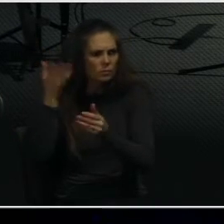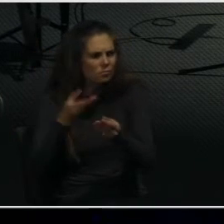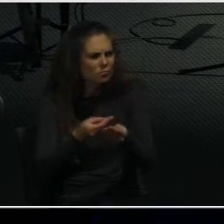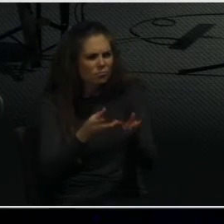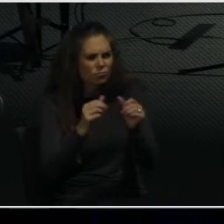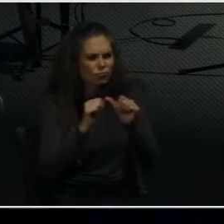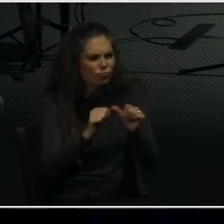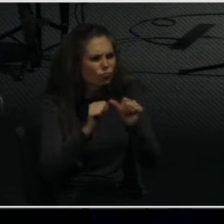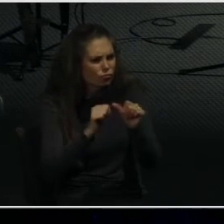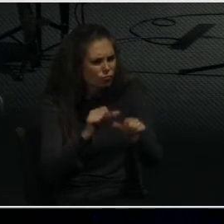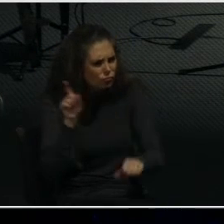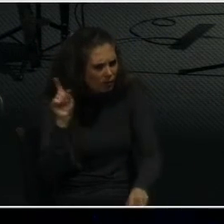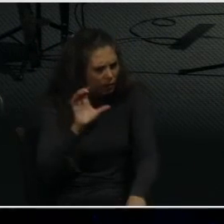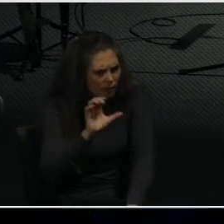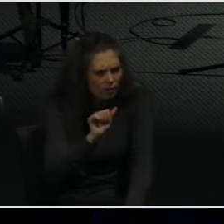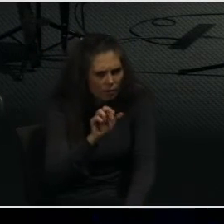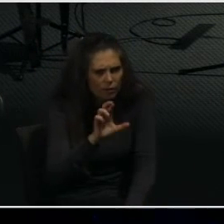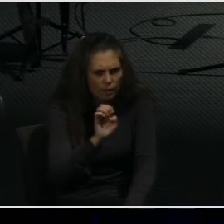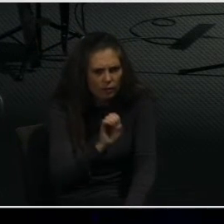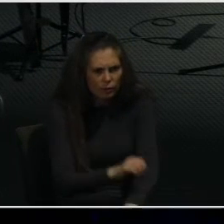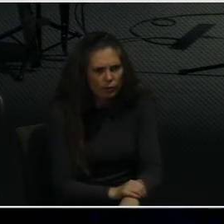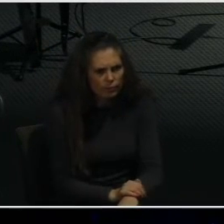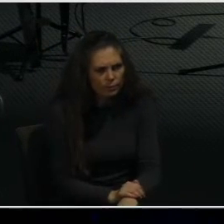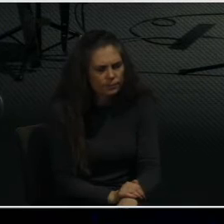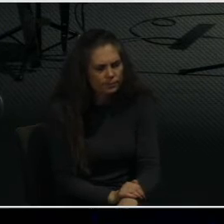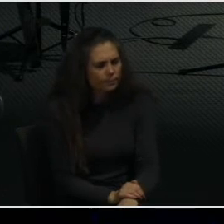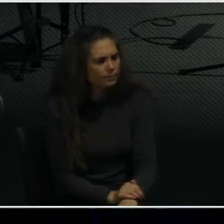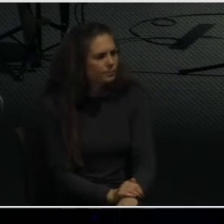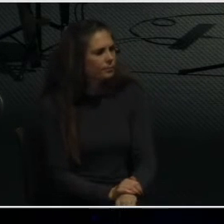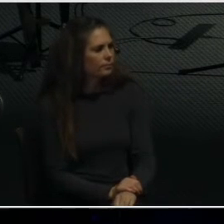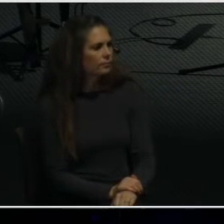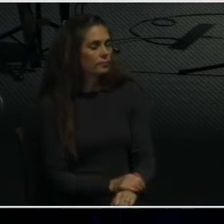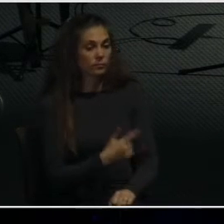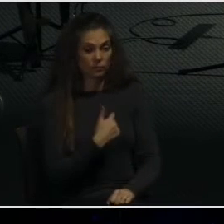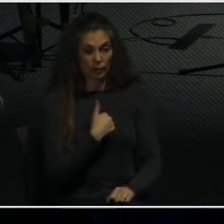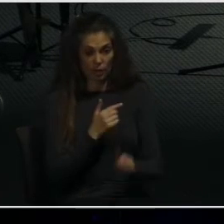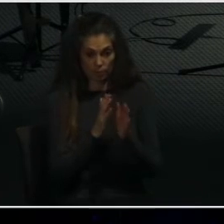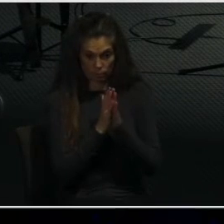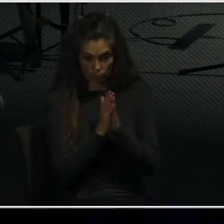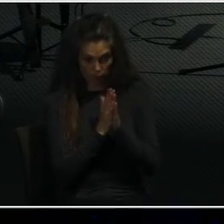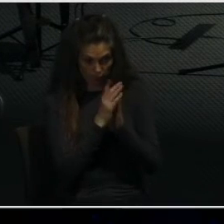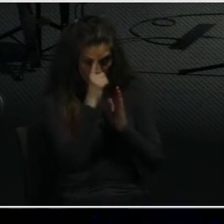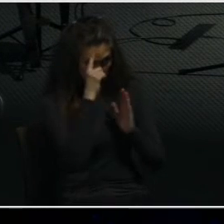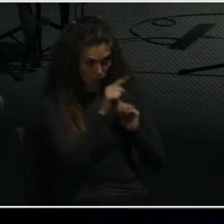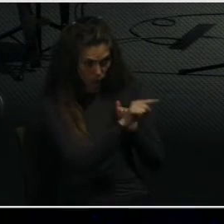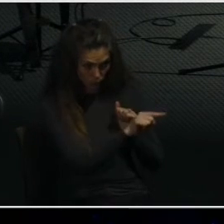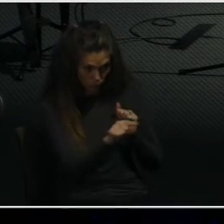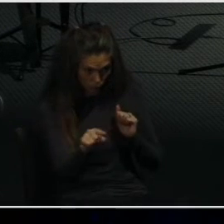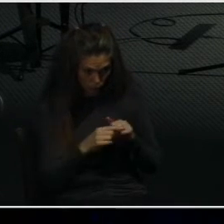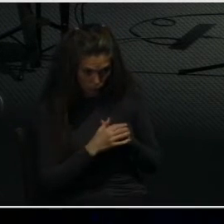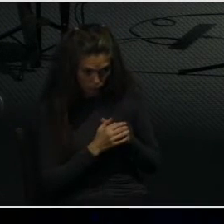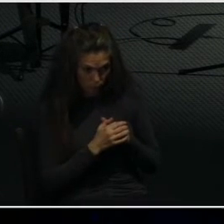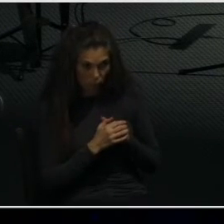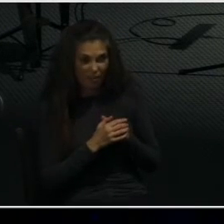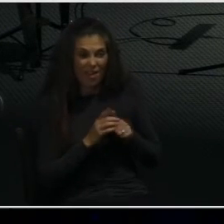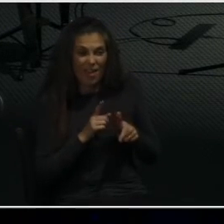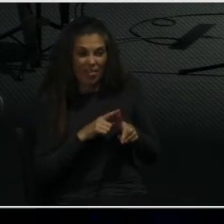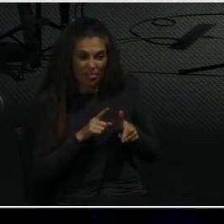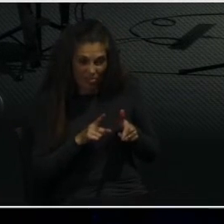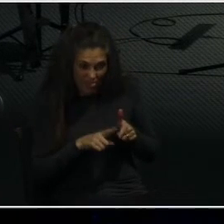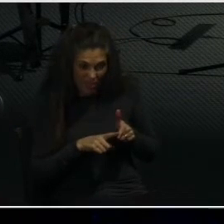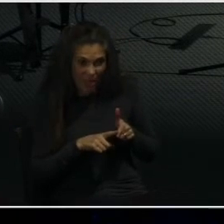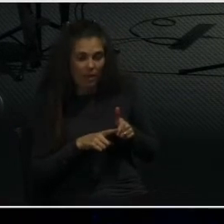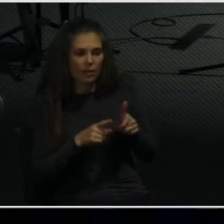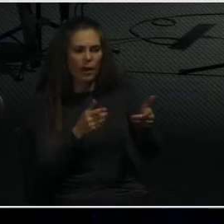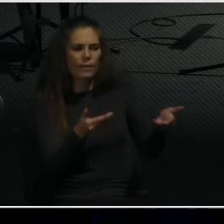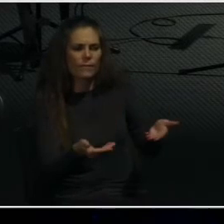And so I'm going to pray for you, and then I want to invite you to turn to Him and to receive what God has for